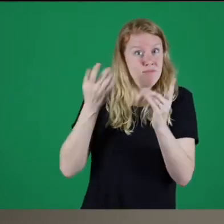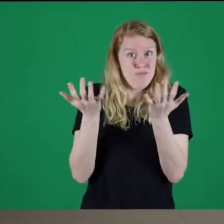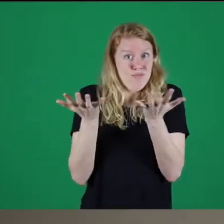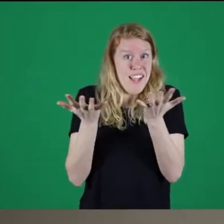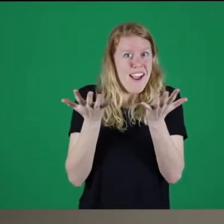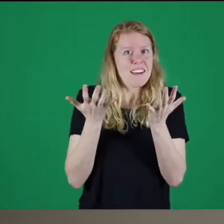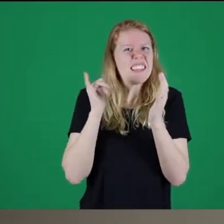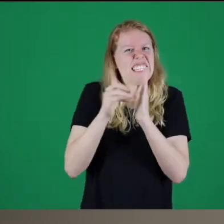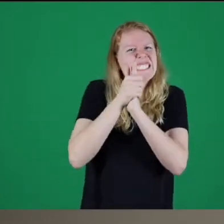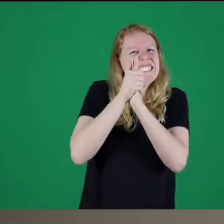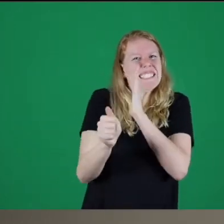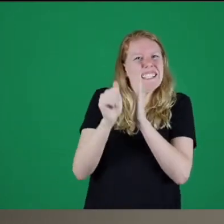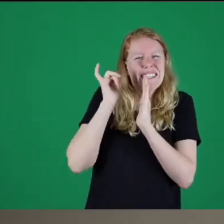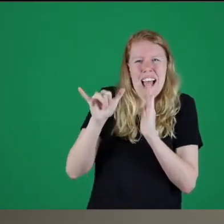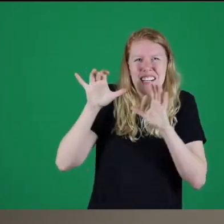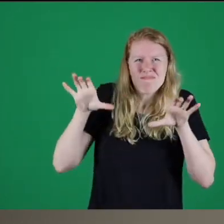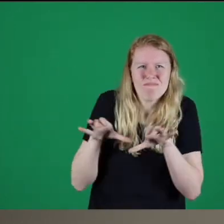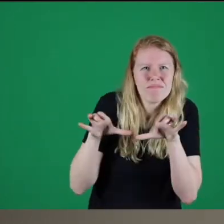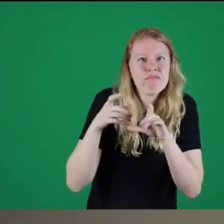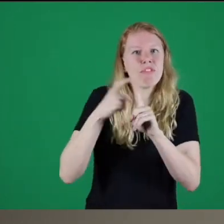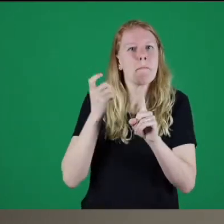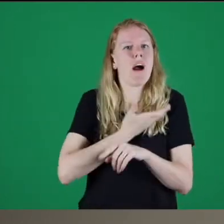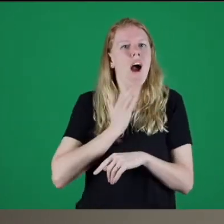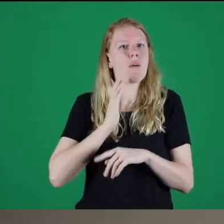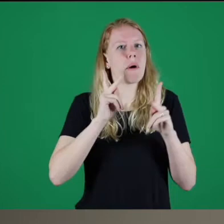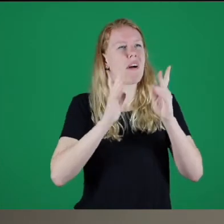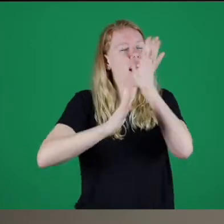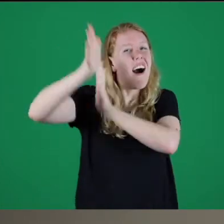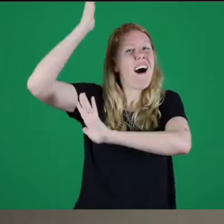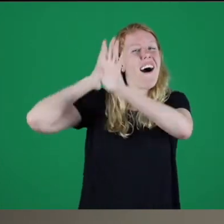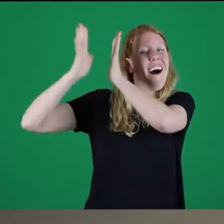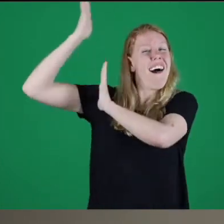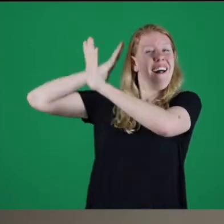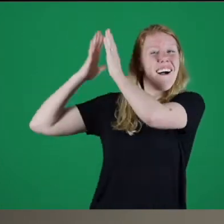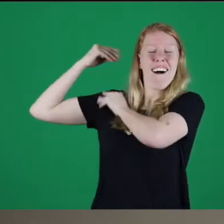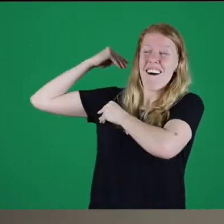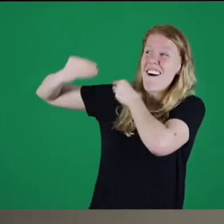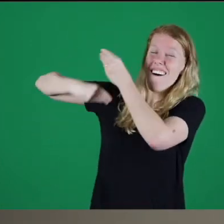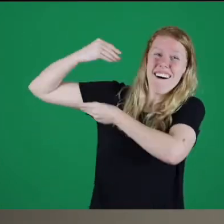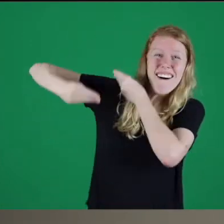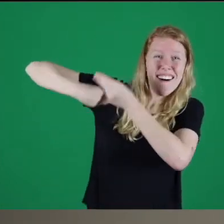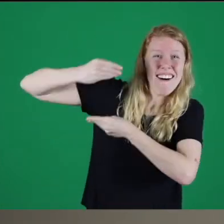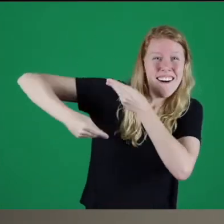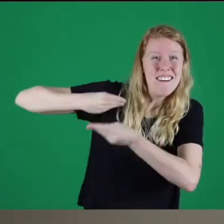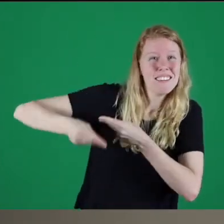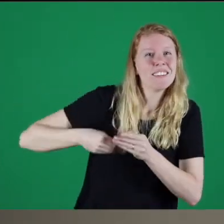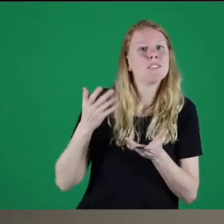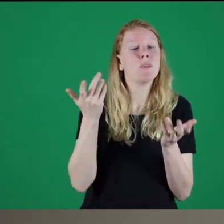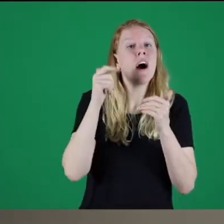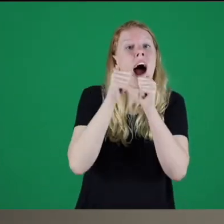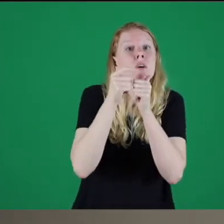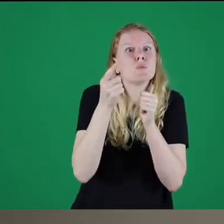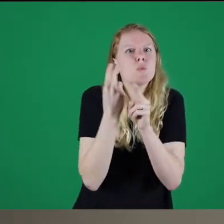is a gift of our ancestors. And let me tell you how it was used. It was used when griots would